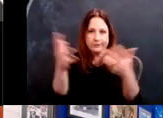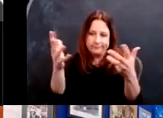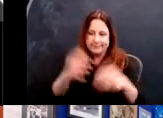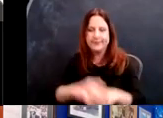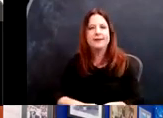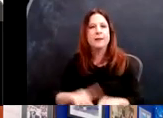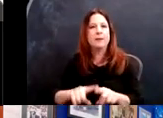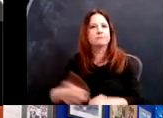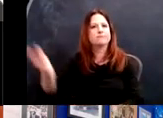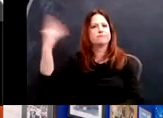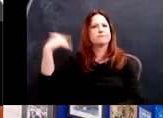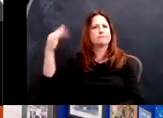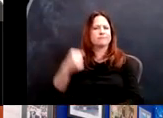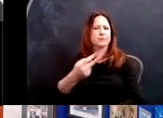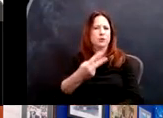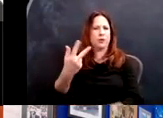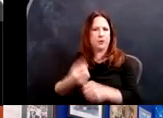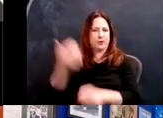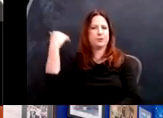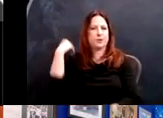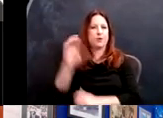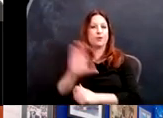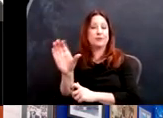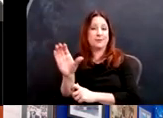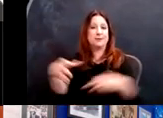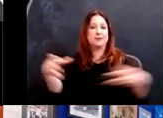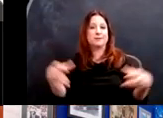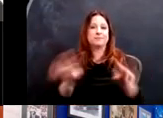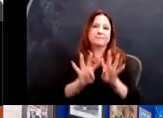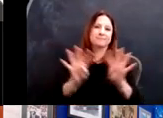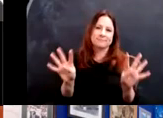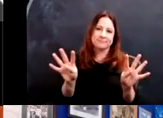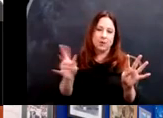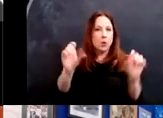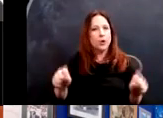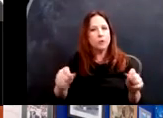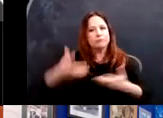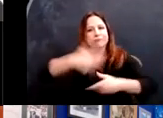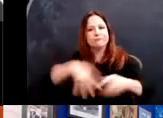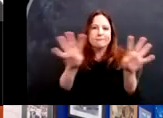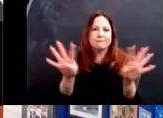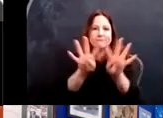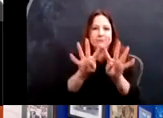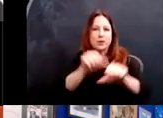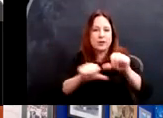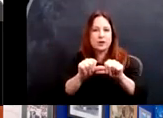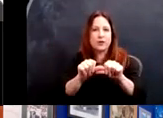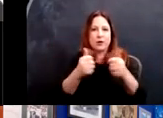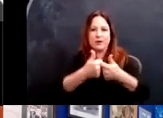me, this was a couple Christmases ago, and when we could actually like be in close contact or